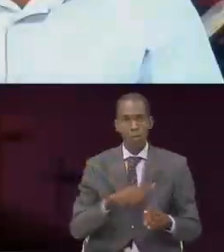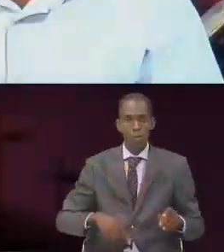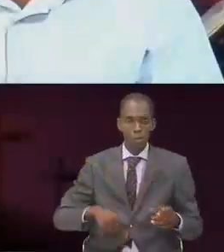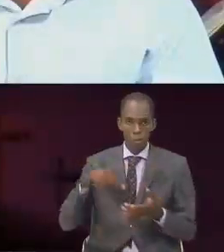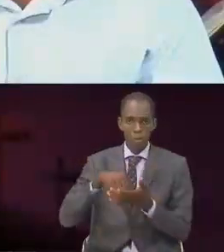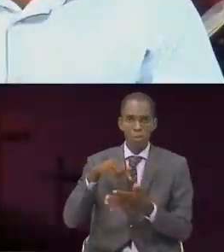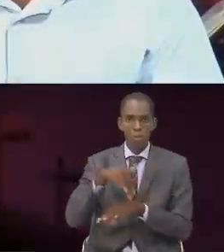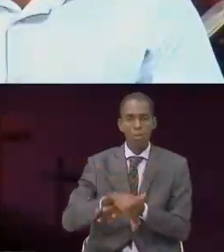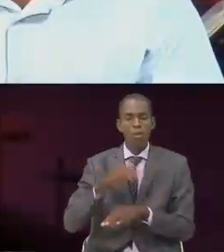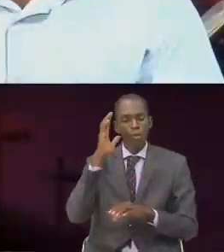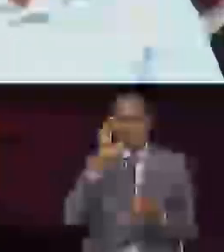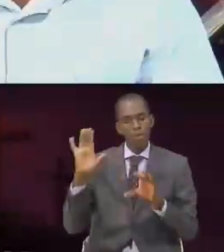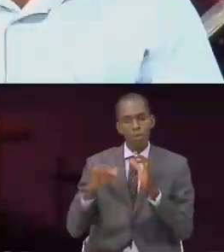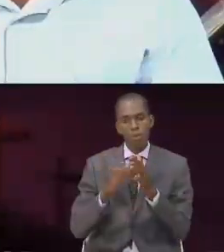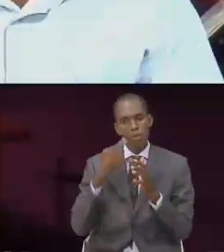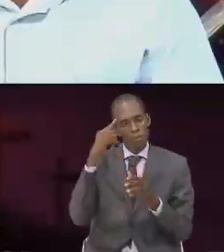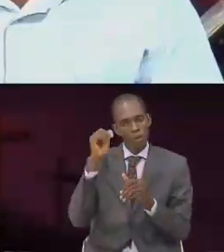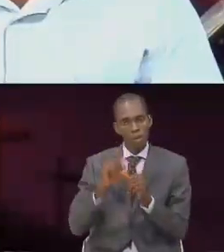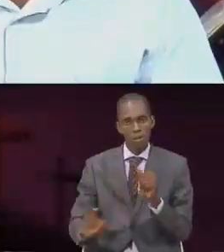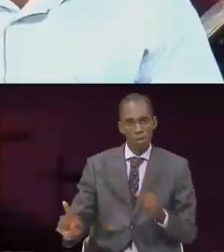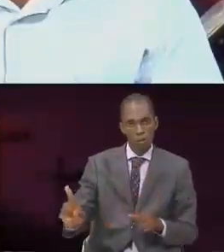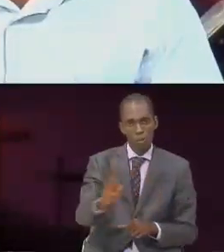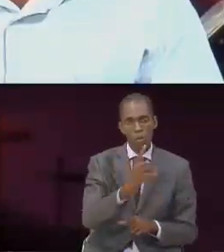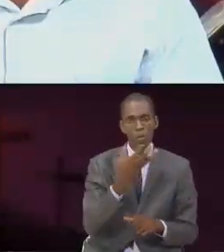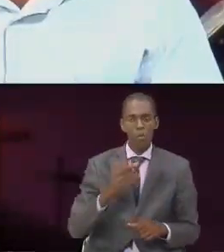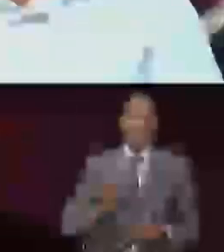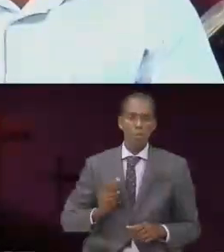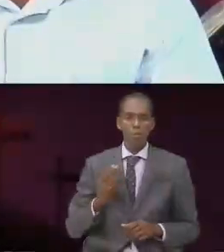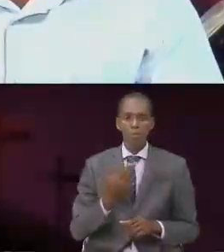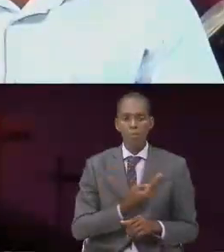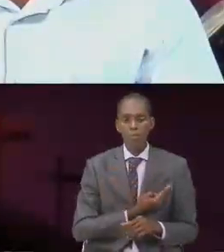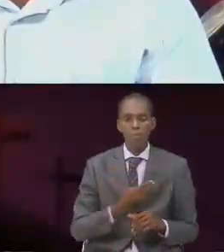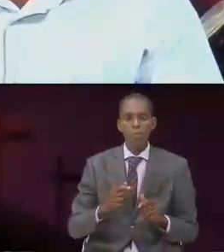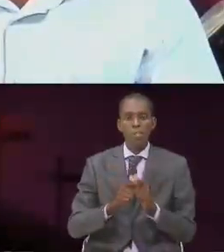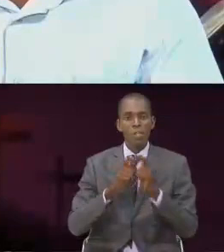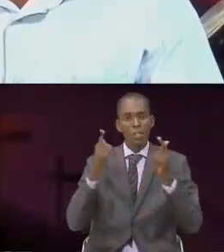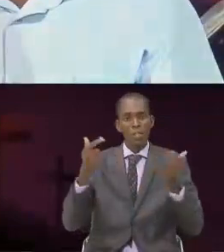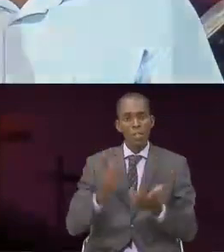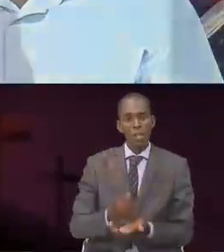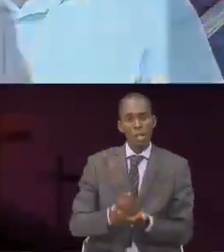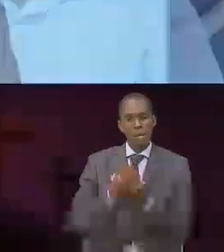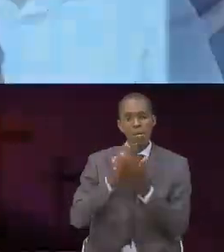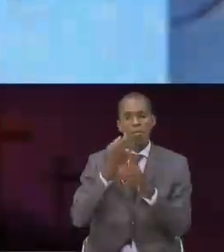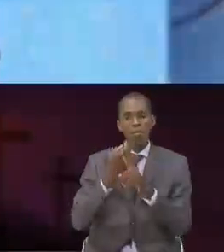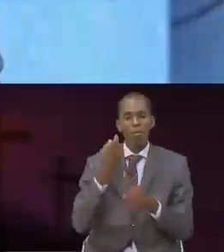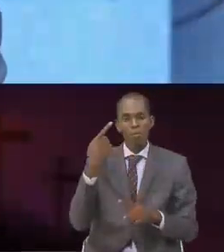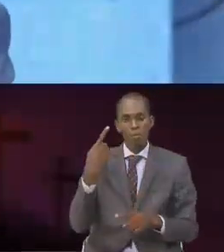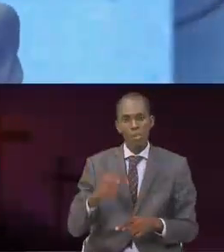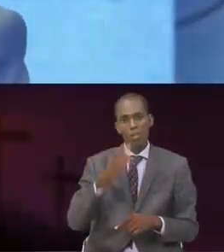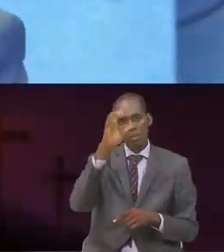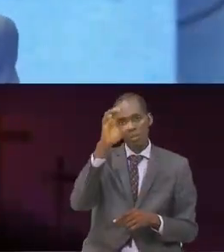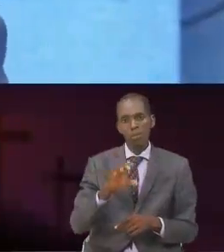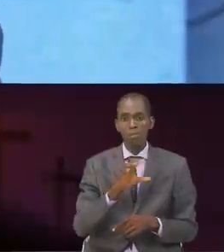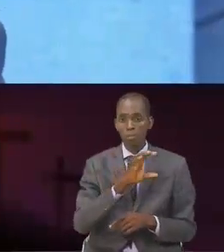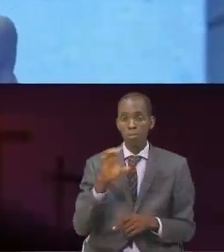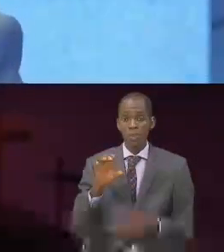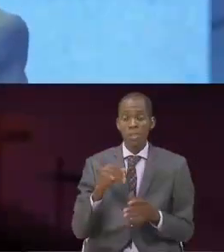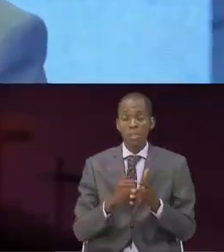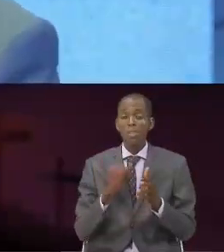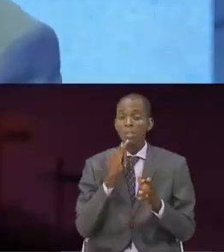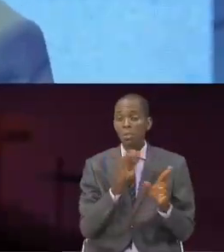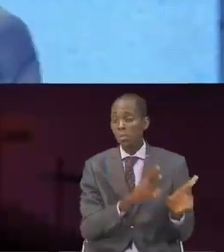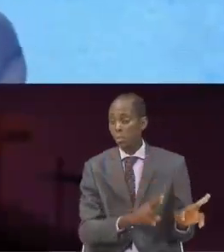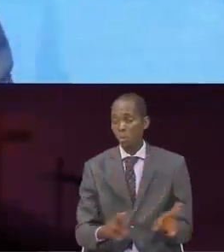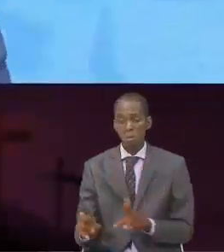they have not been able to do for you, the Lord tonight will do it for every one of us. Supernatural